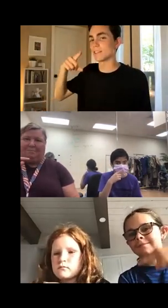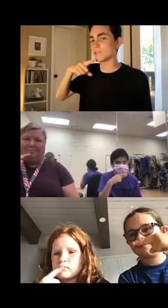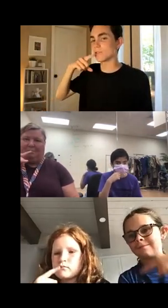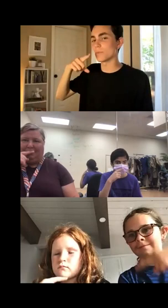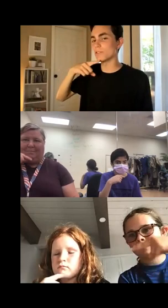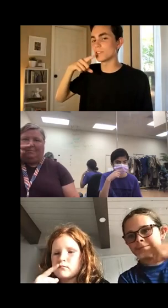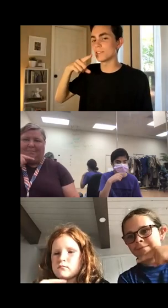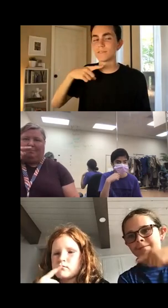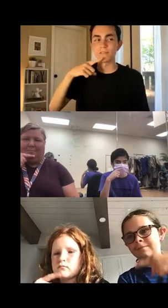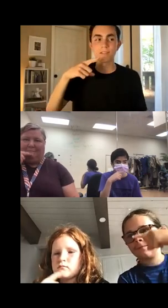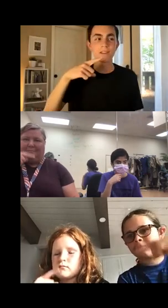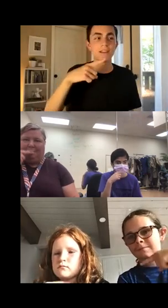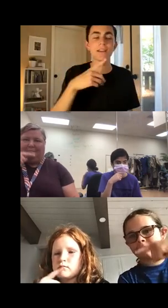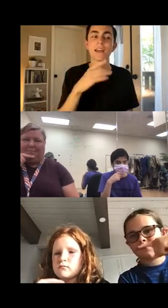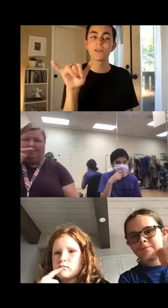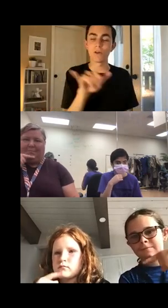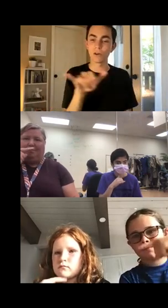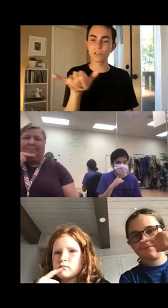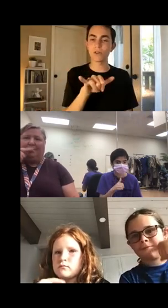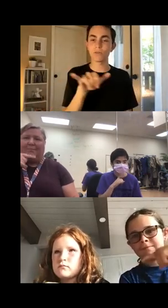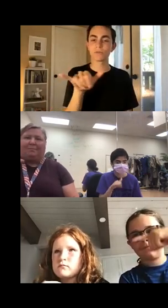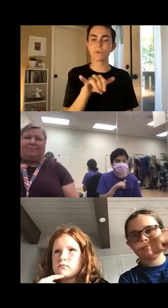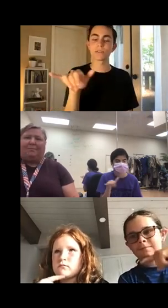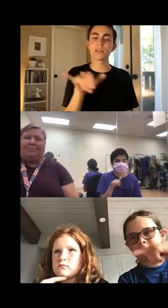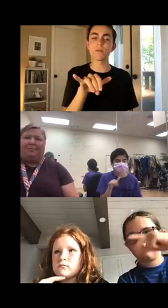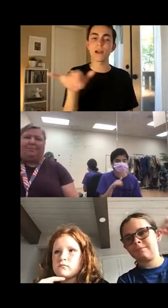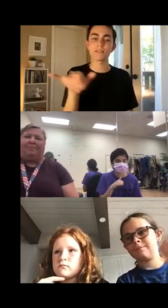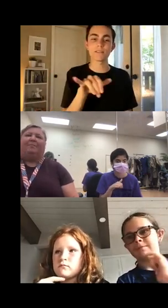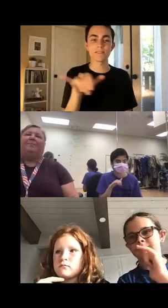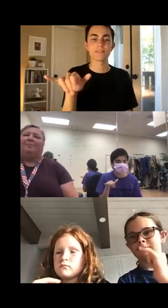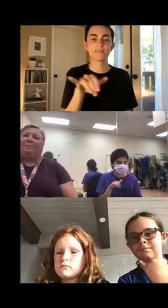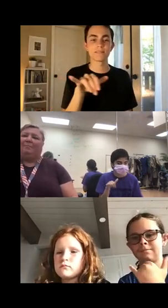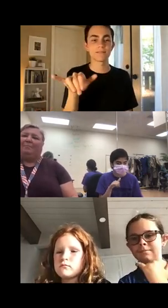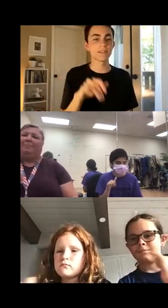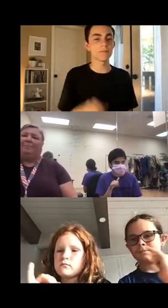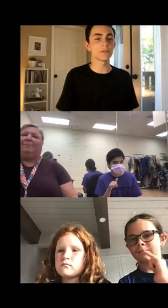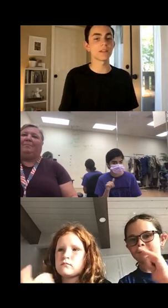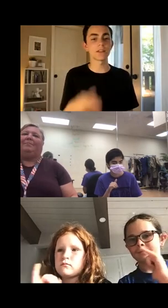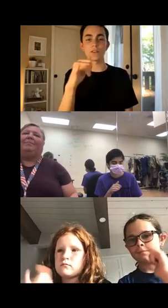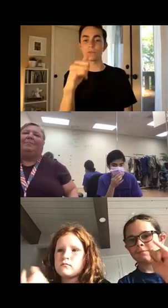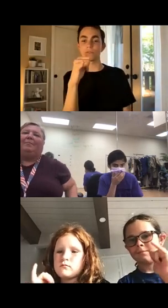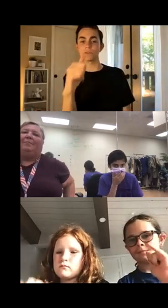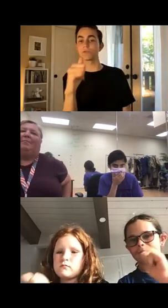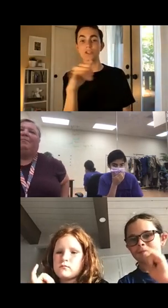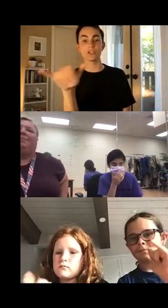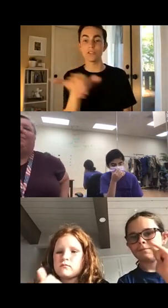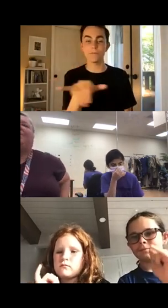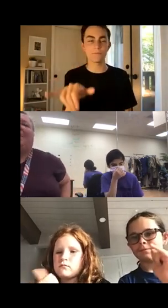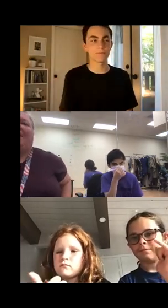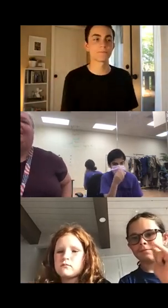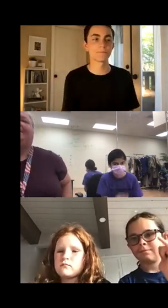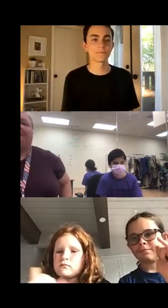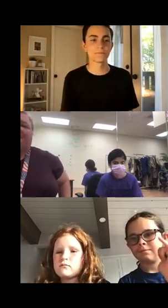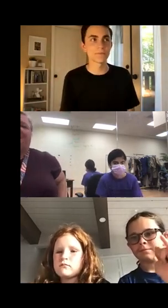does that circle motion, and also or same as. Yeah, and that can go